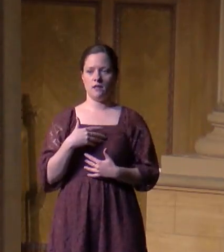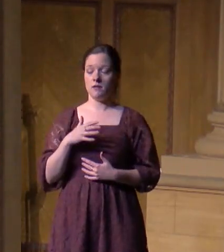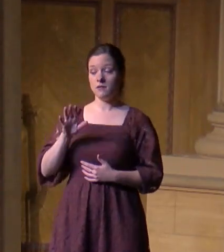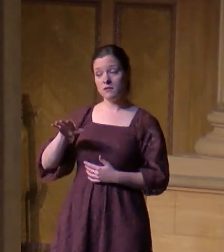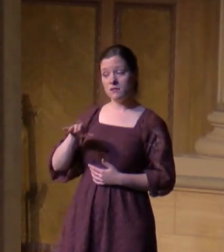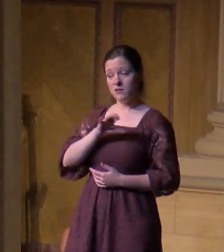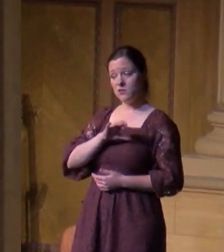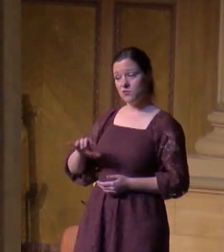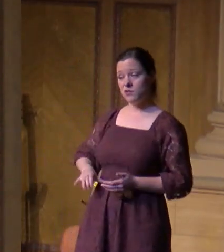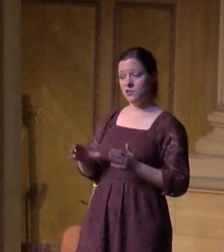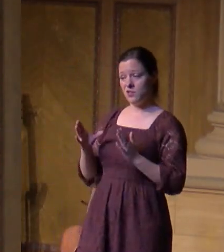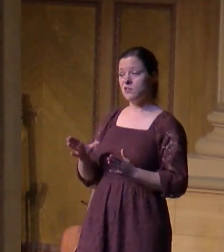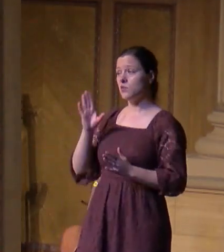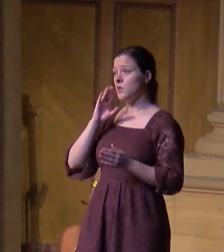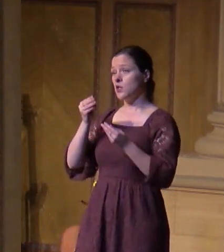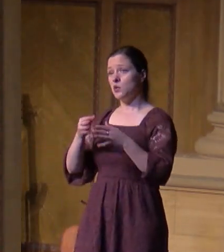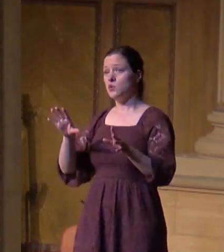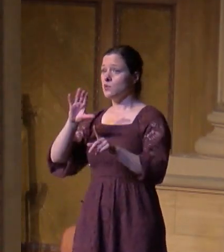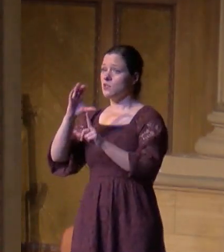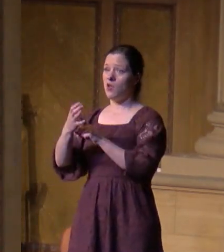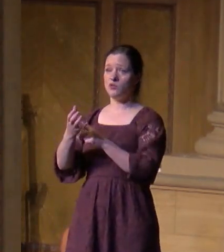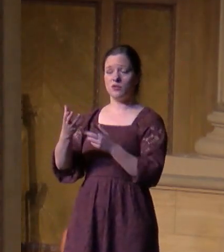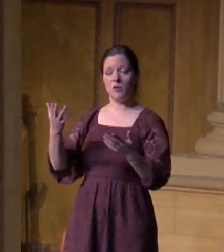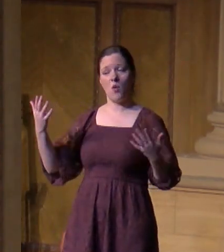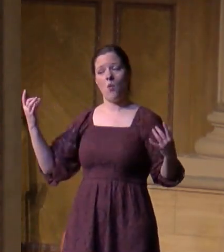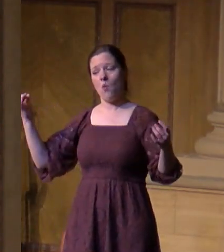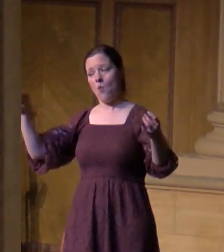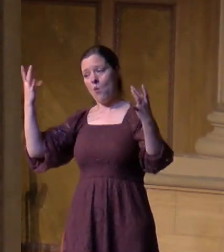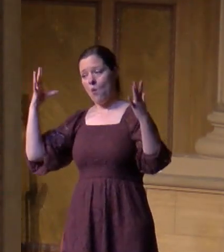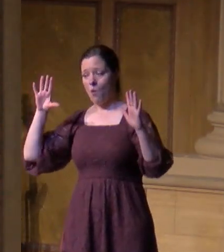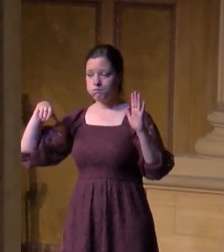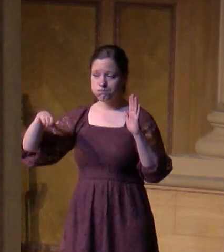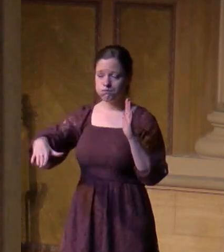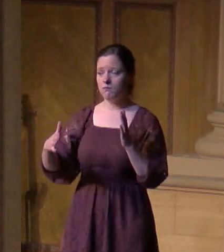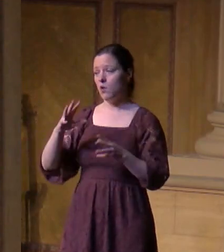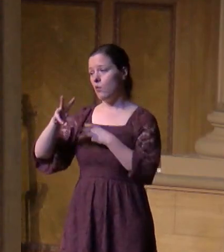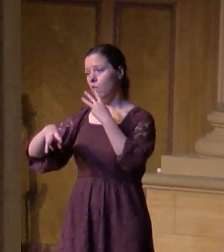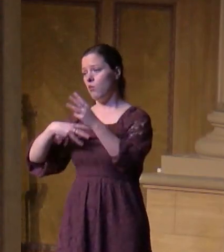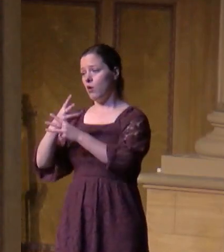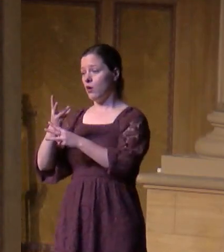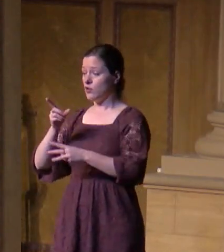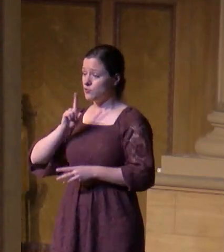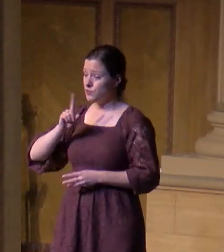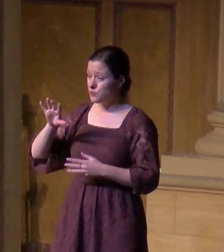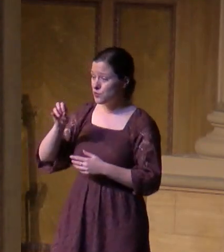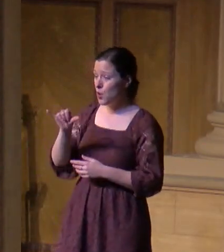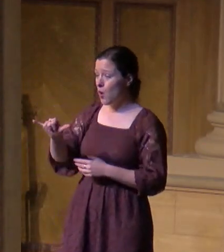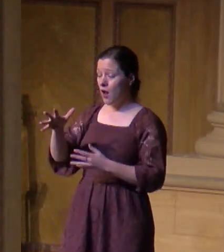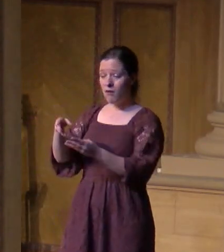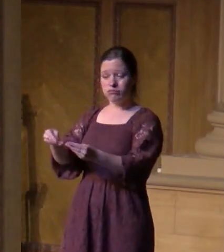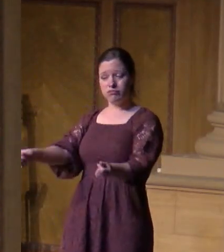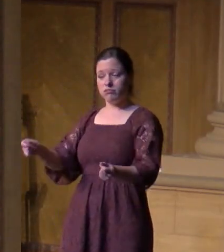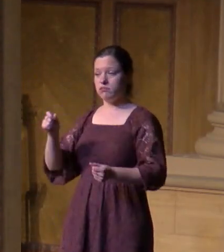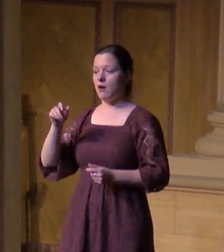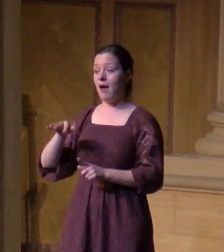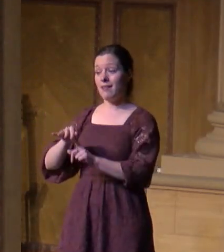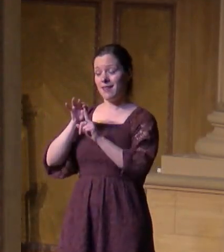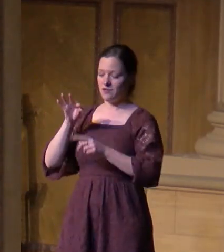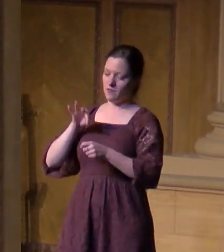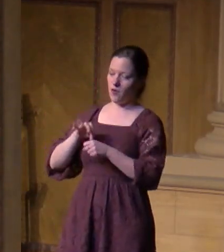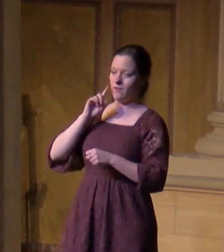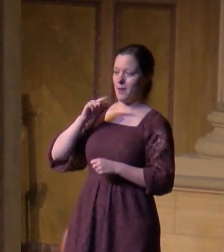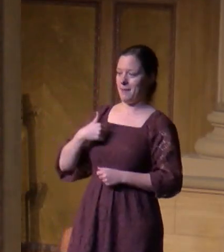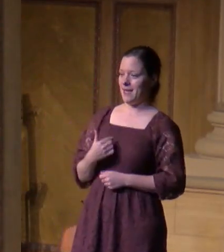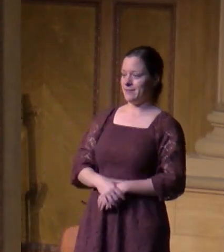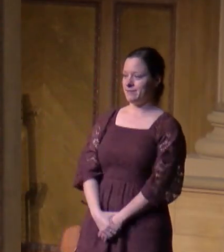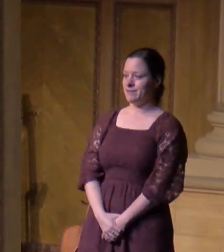lose your culture you're about to lose your world you're going to lose your true joys unless you vote for me and then I'll get in there and